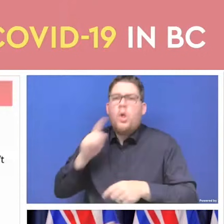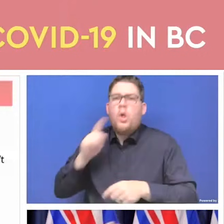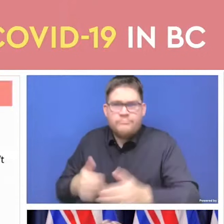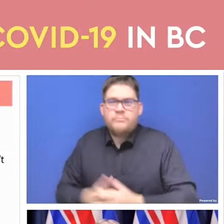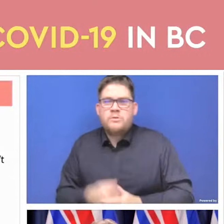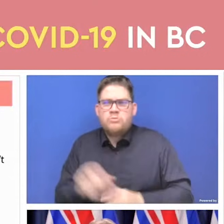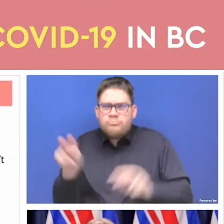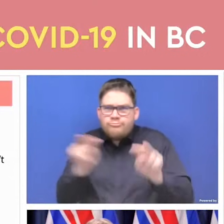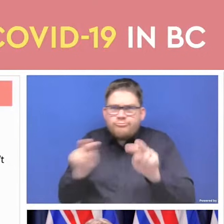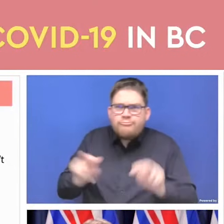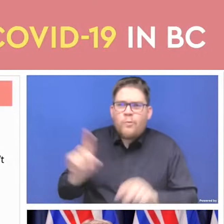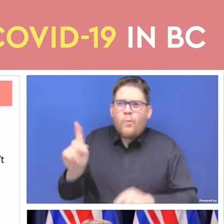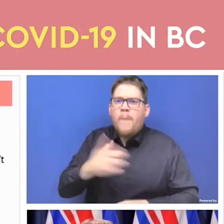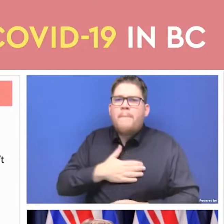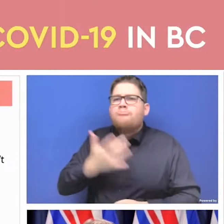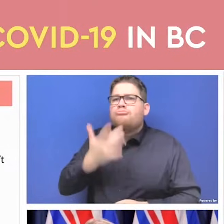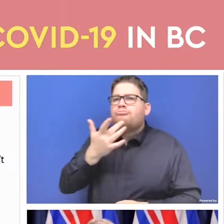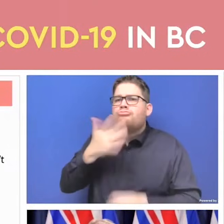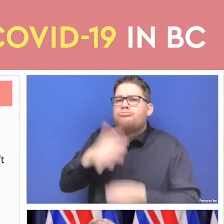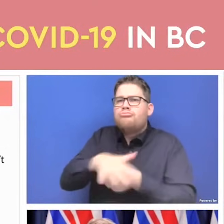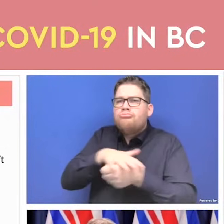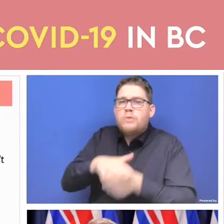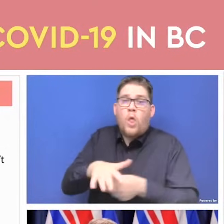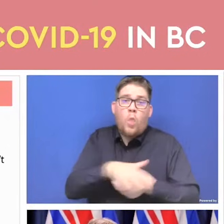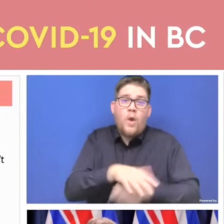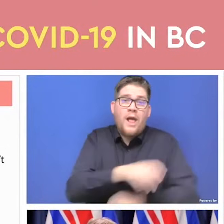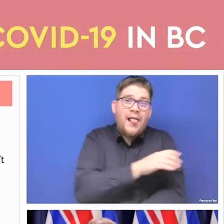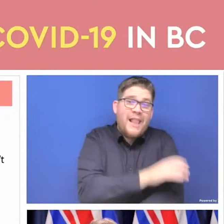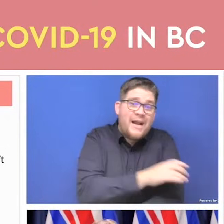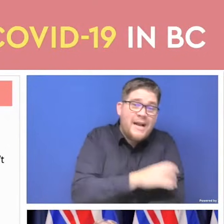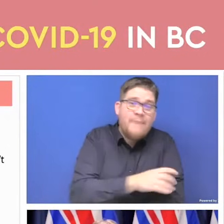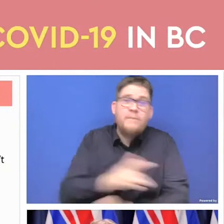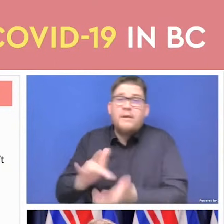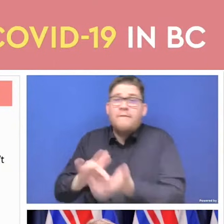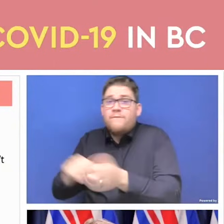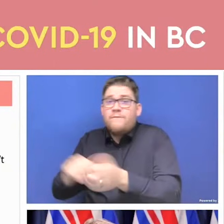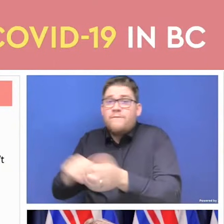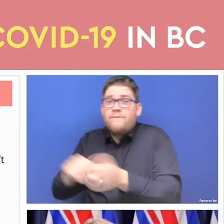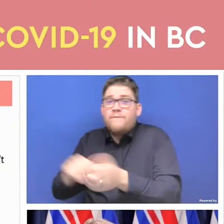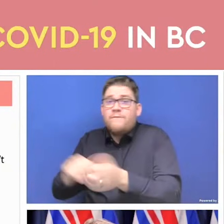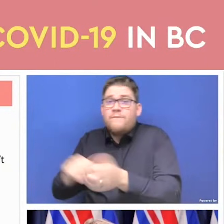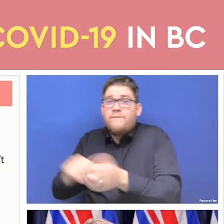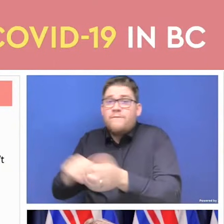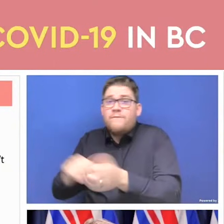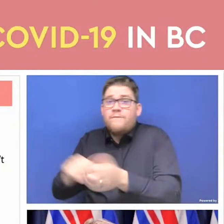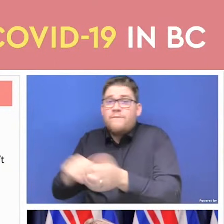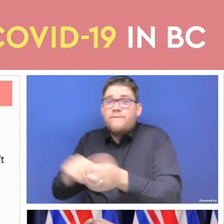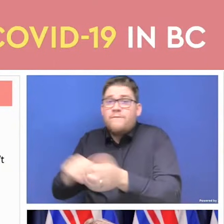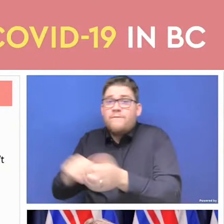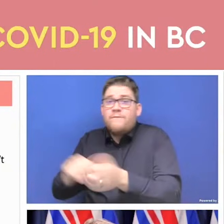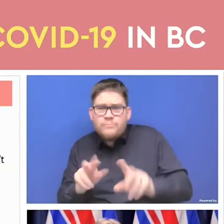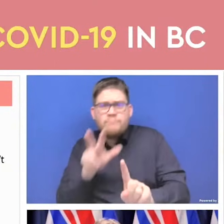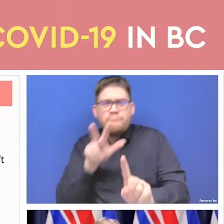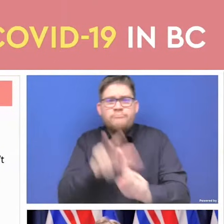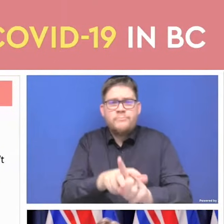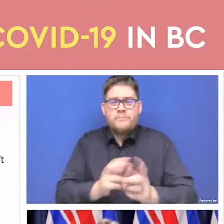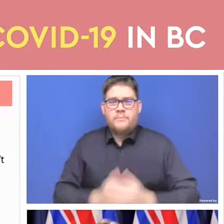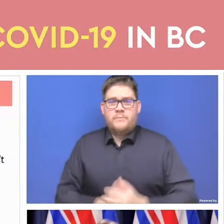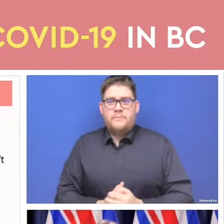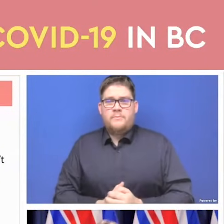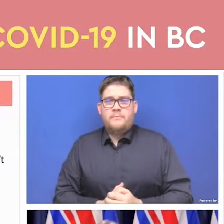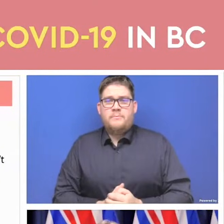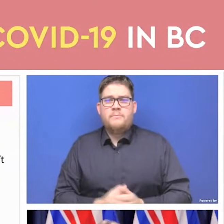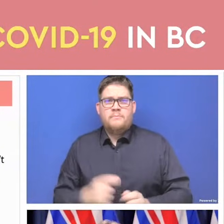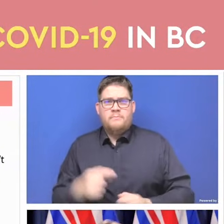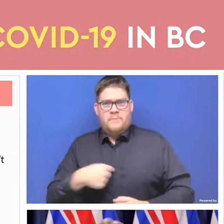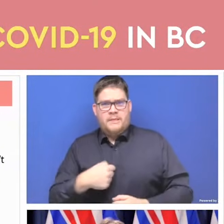health authority clinic if they wish. And this will allow us to plan ahead and look at who's booking and the capacity that we need and